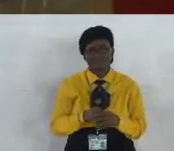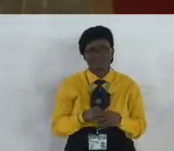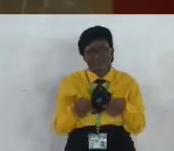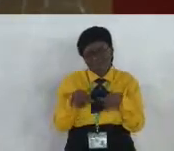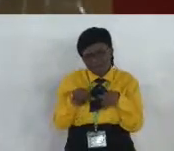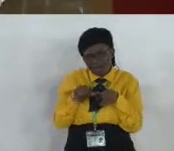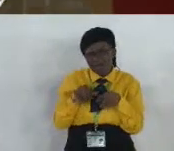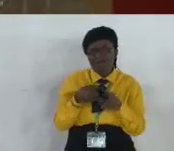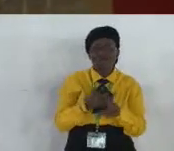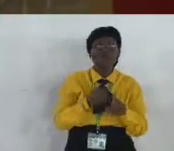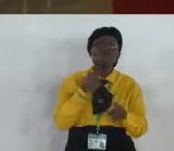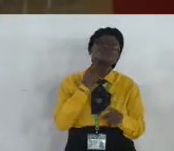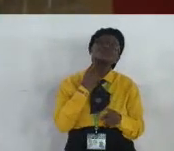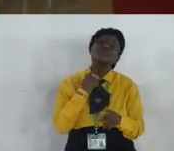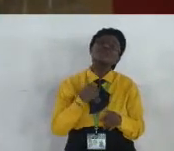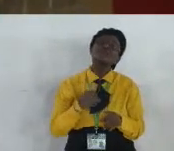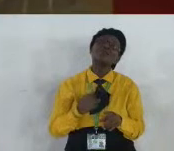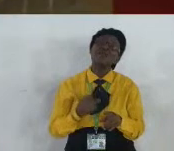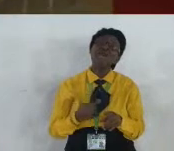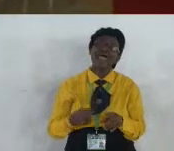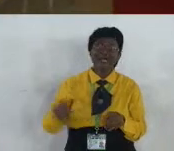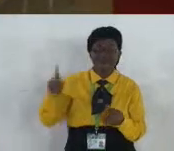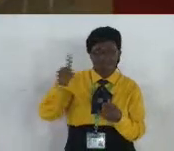paralyzed from neck downwards.